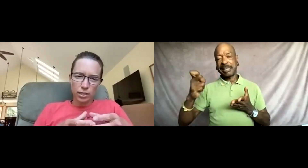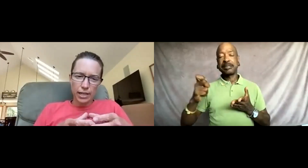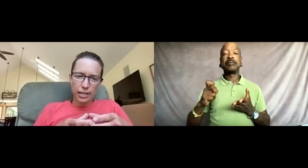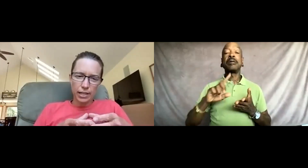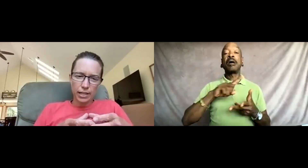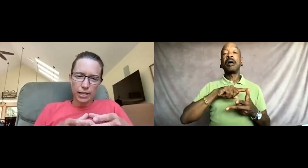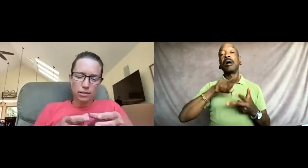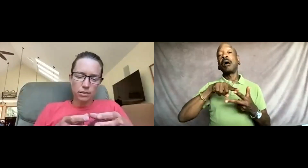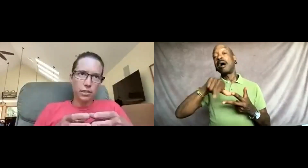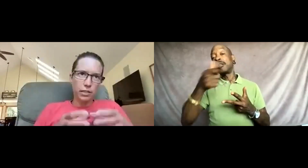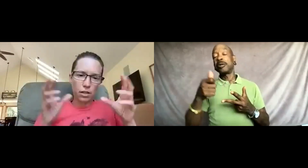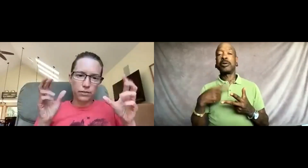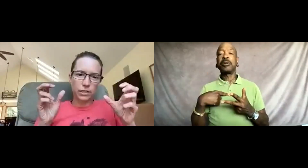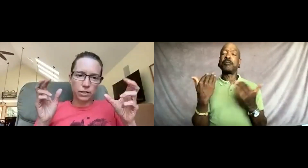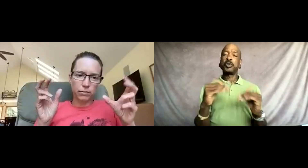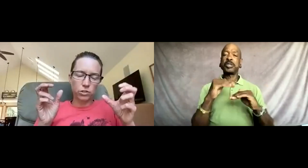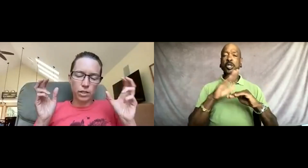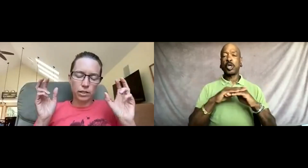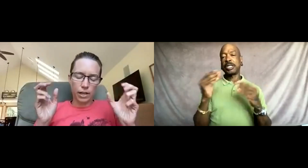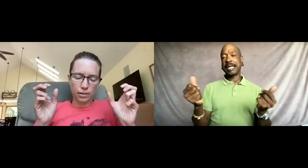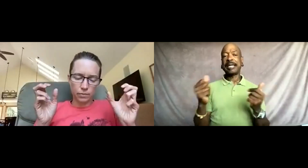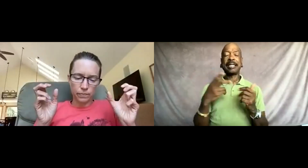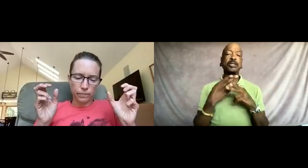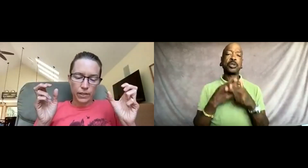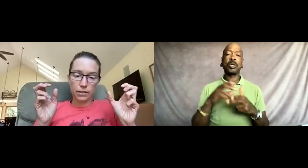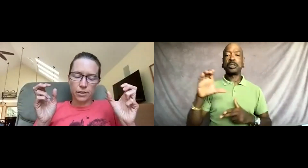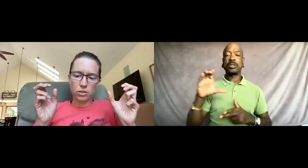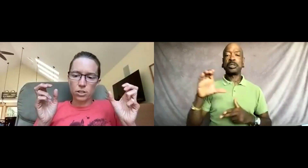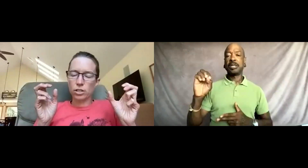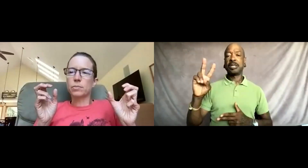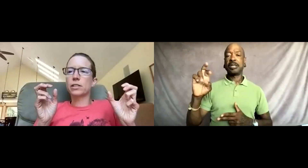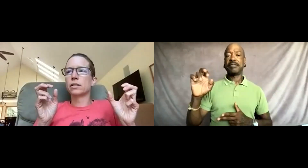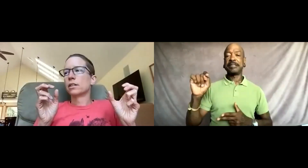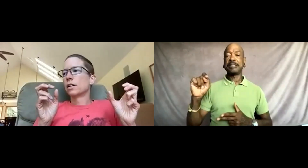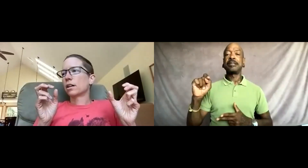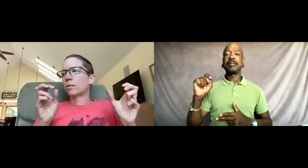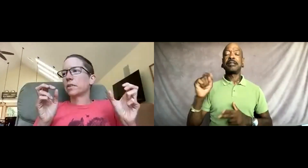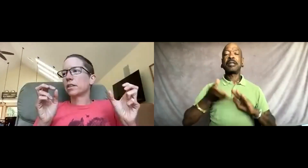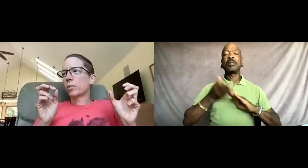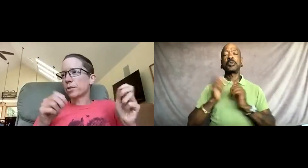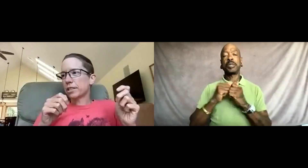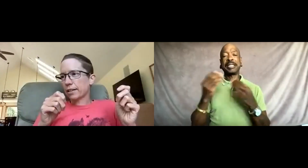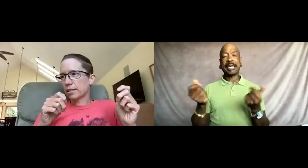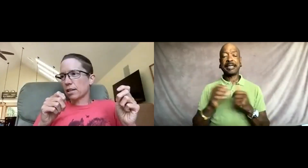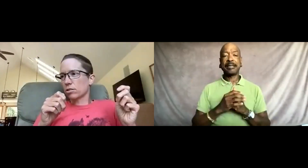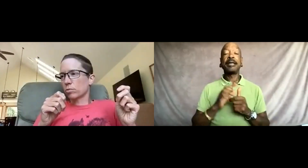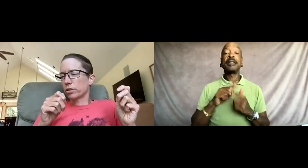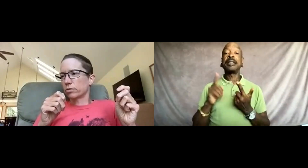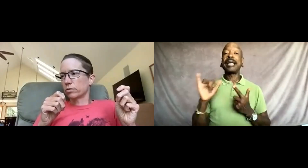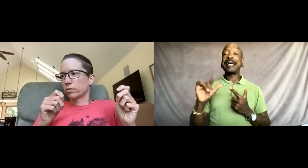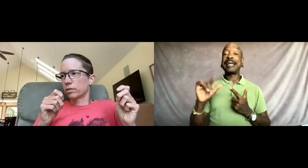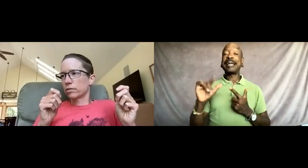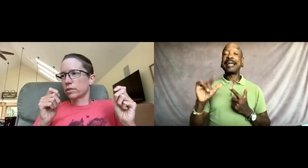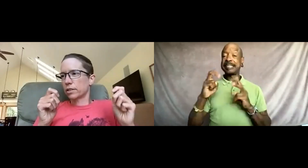restriction on the land that's considered a covenant that runs with the land, like a conservation easement, then the property tax assessor